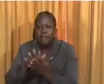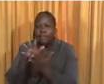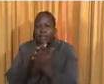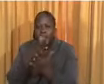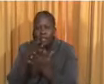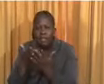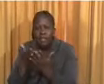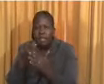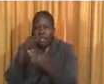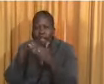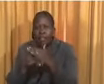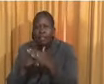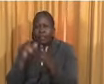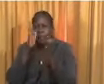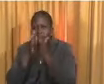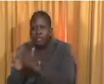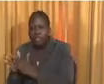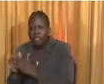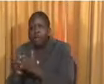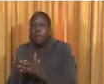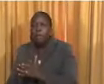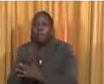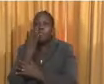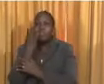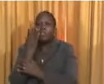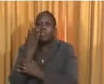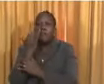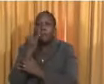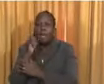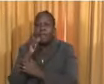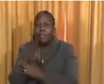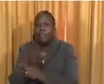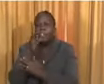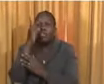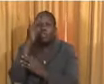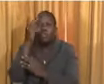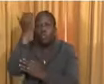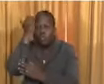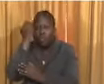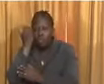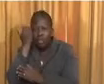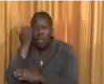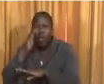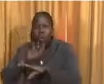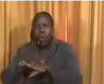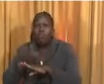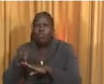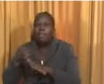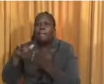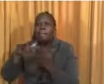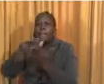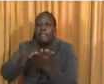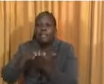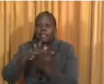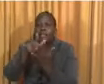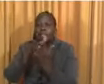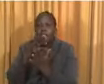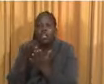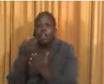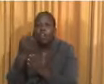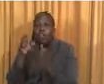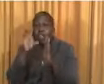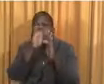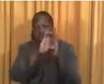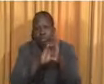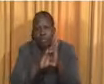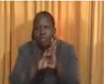context for the proposition by the two courts that the basic structure of the Constitution can only